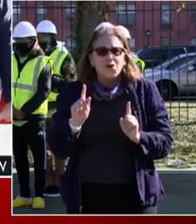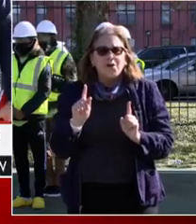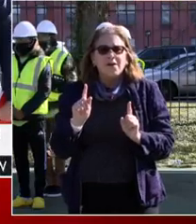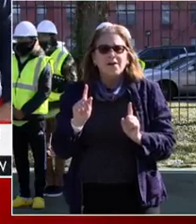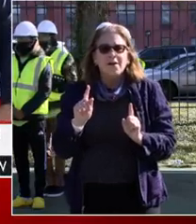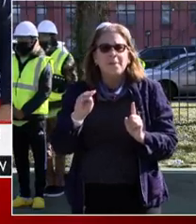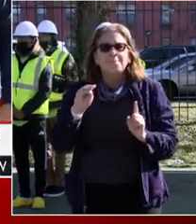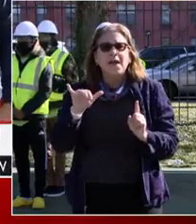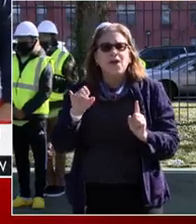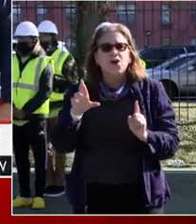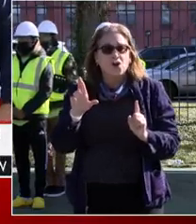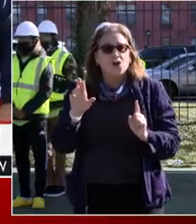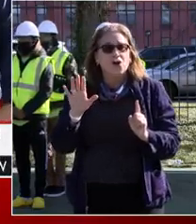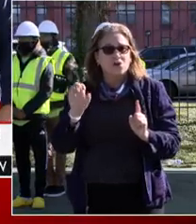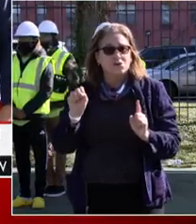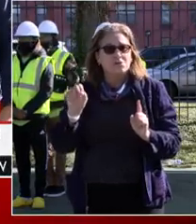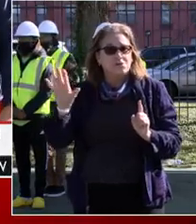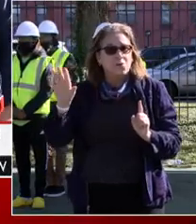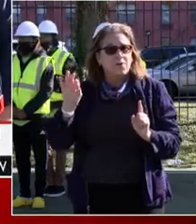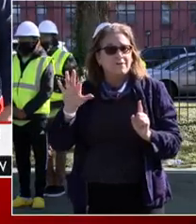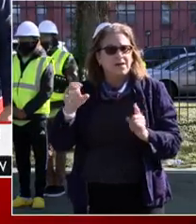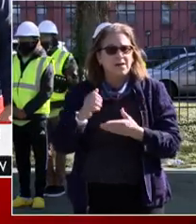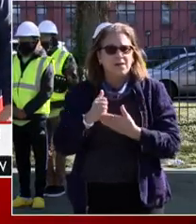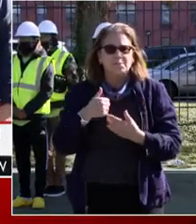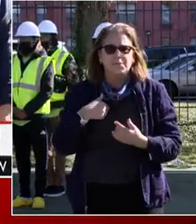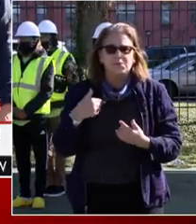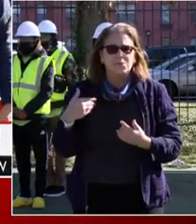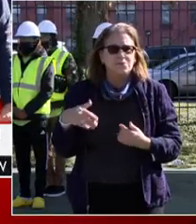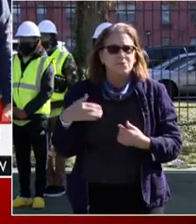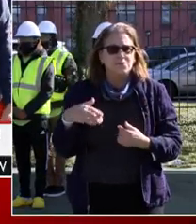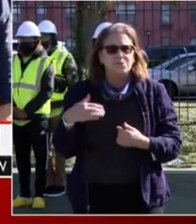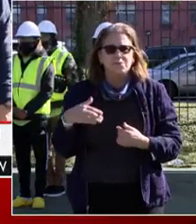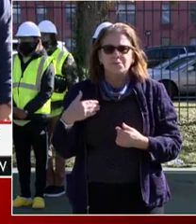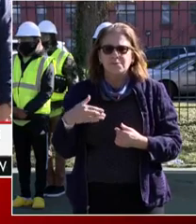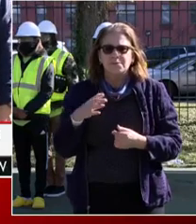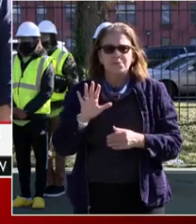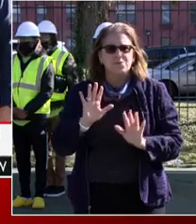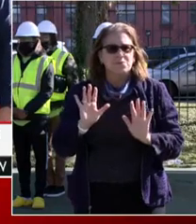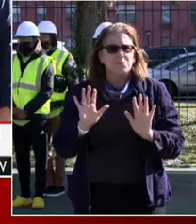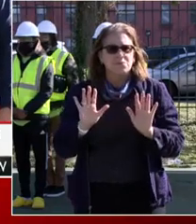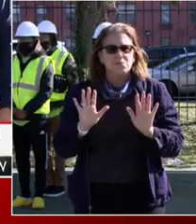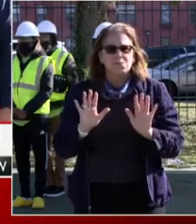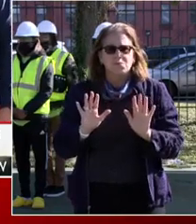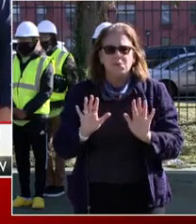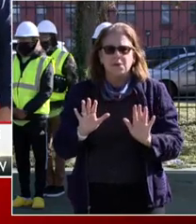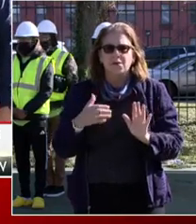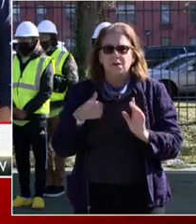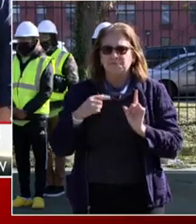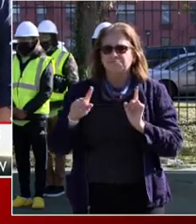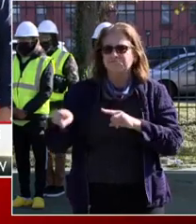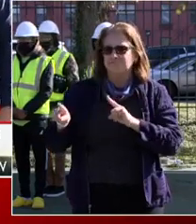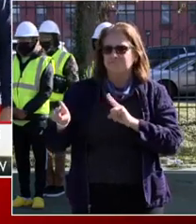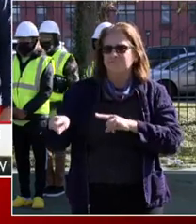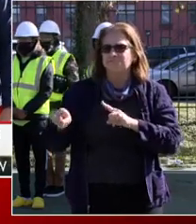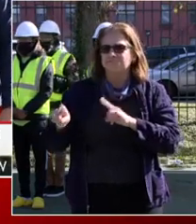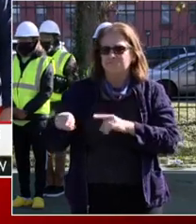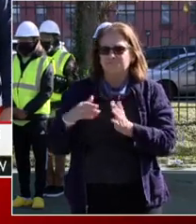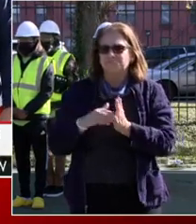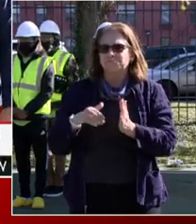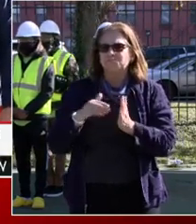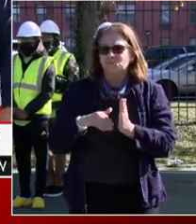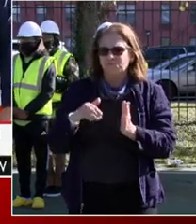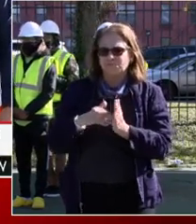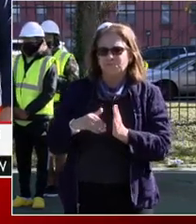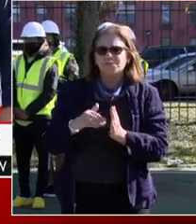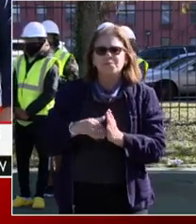mayor's office. Y donde me ayudan, voy frecuentemente. And I go there frequently. A que me ayuden. So that they can assist me. Y